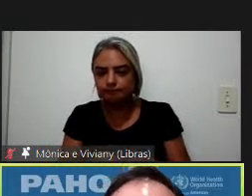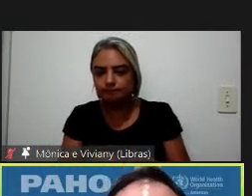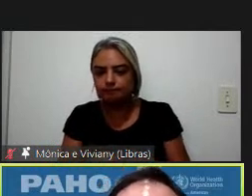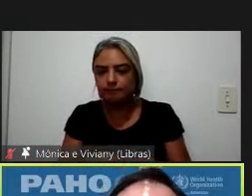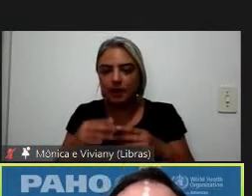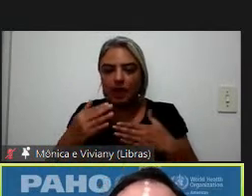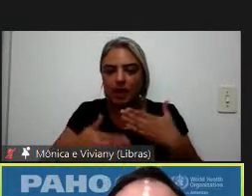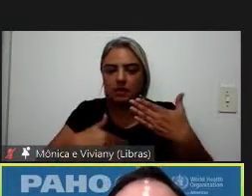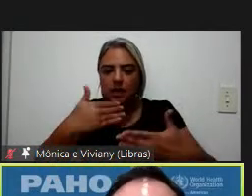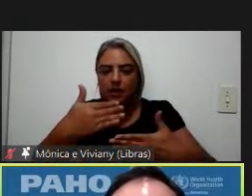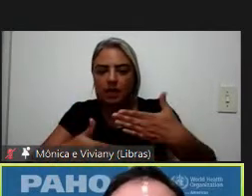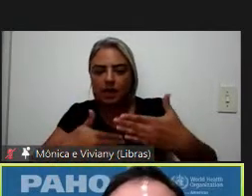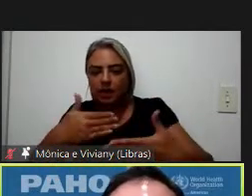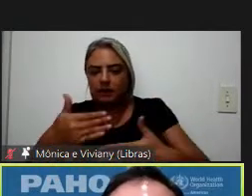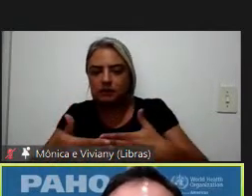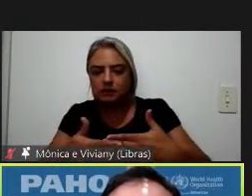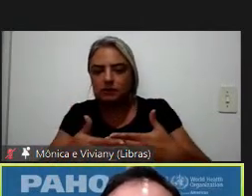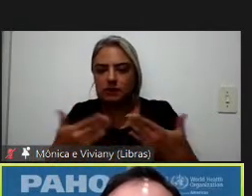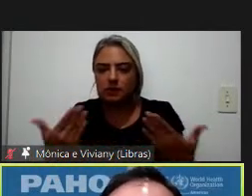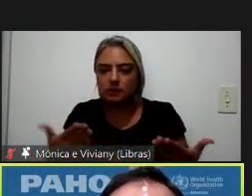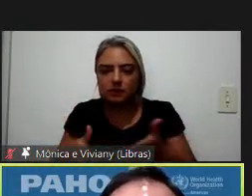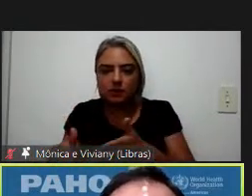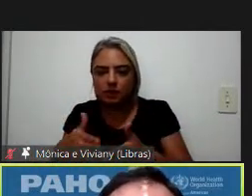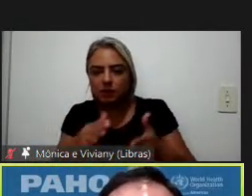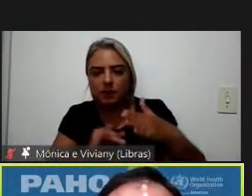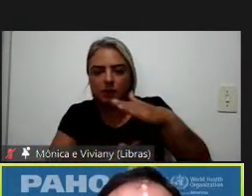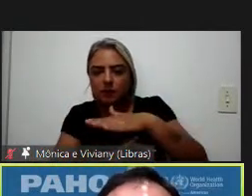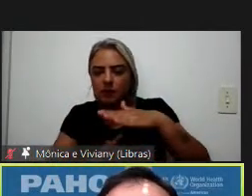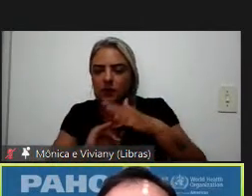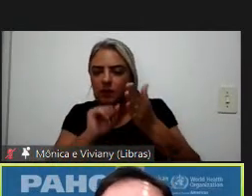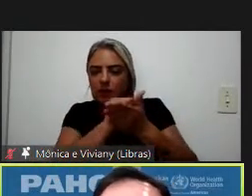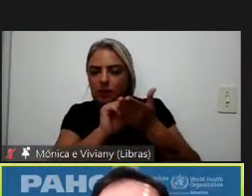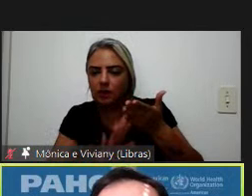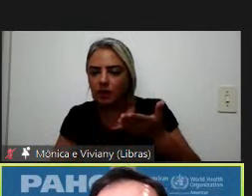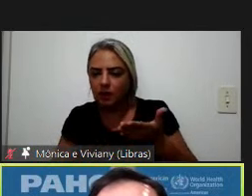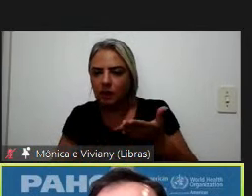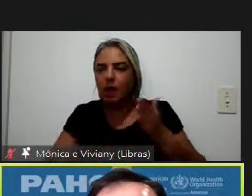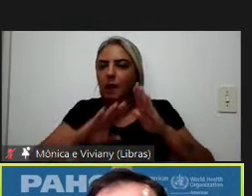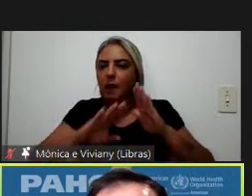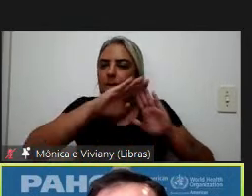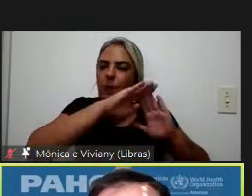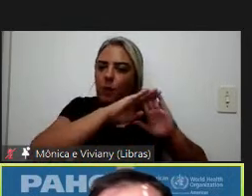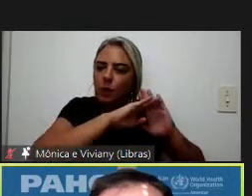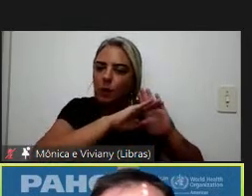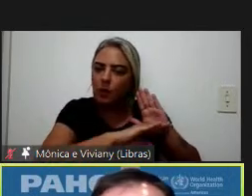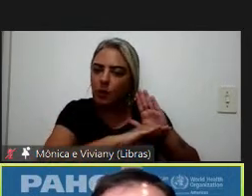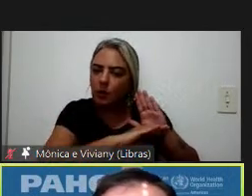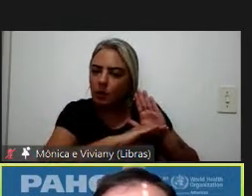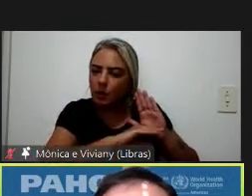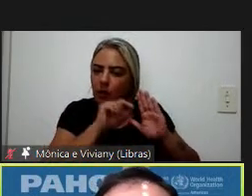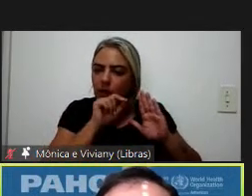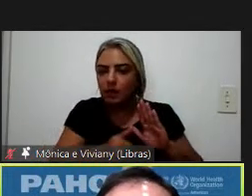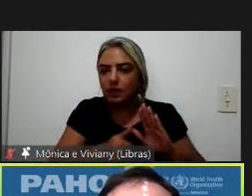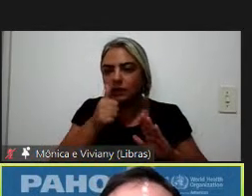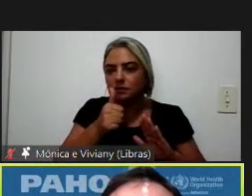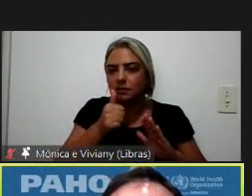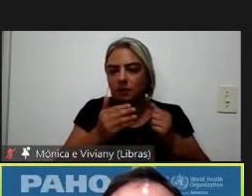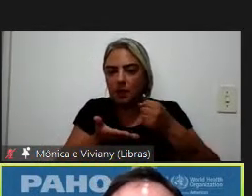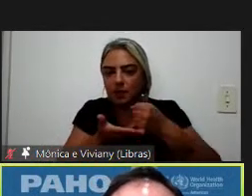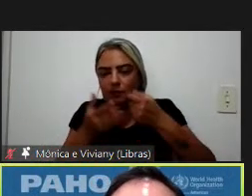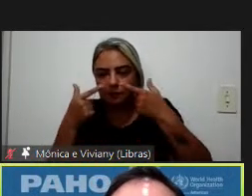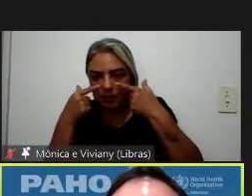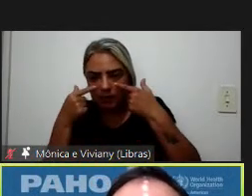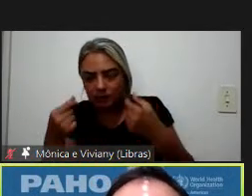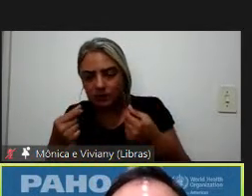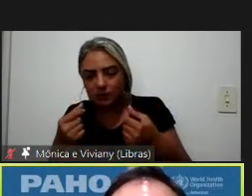health functions, and beyond that, generate paths that make it possible for the institutionalization of actions integrated overall in